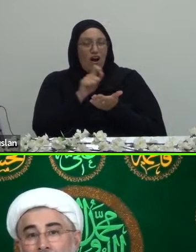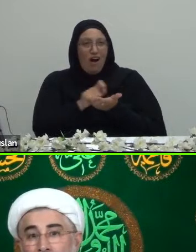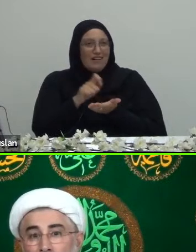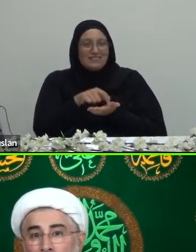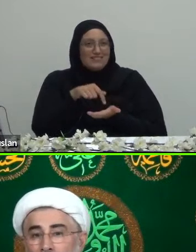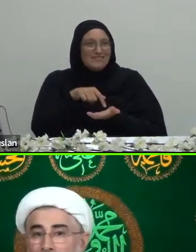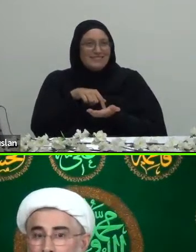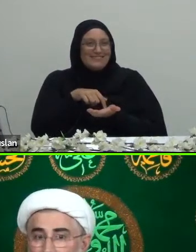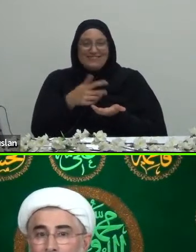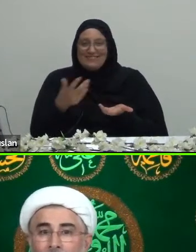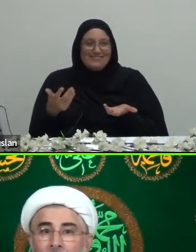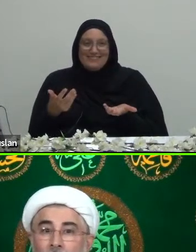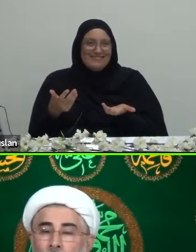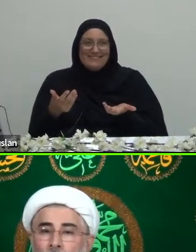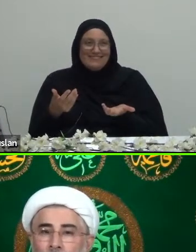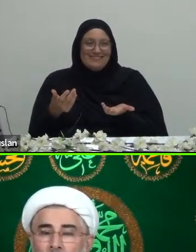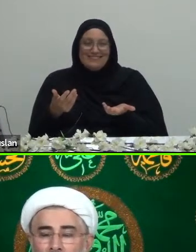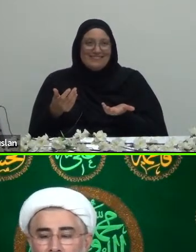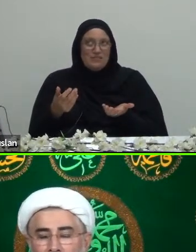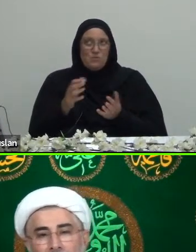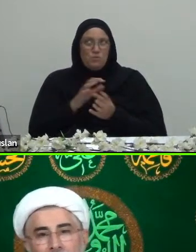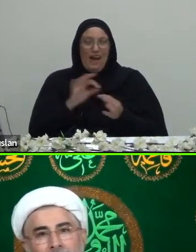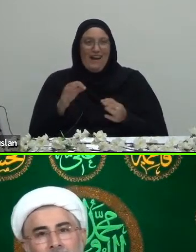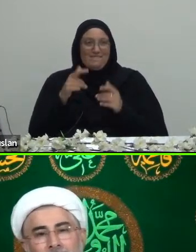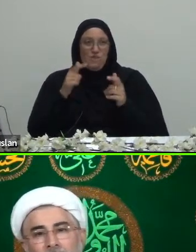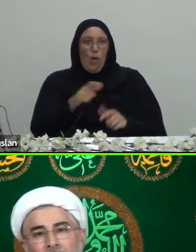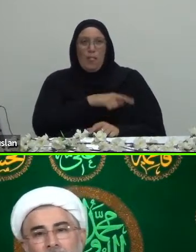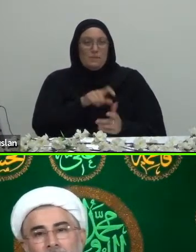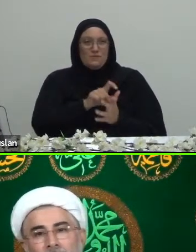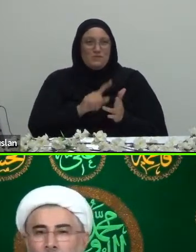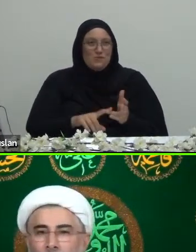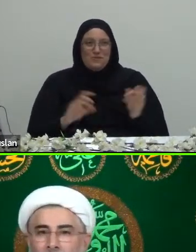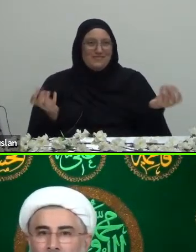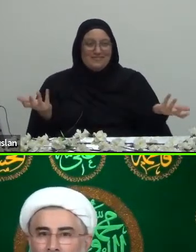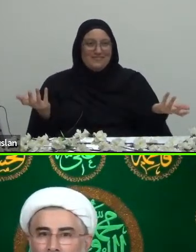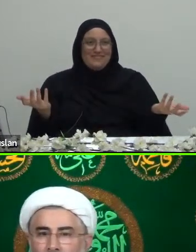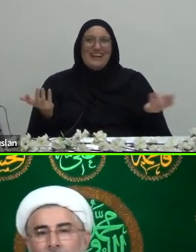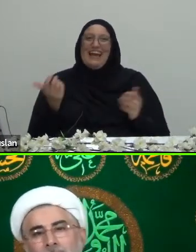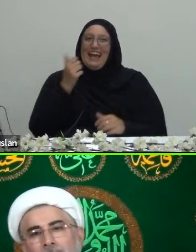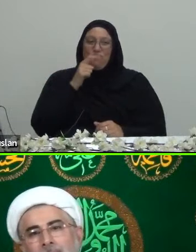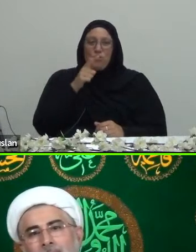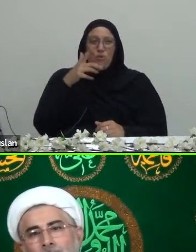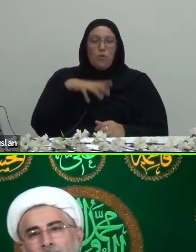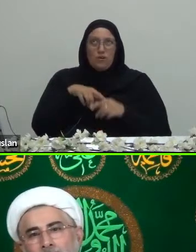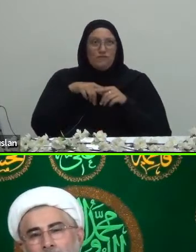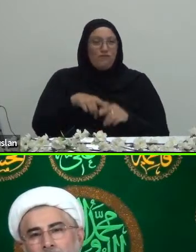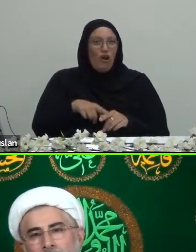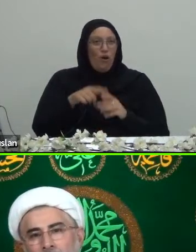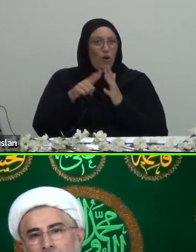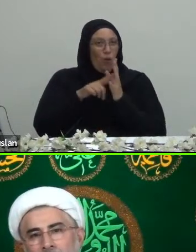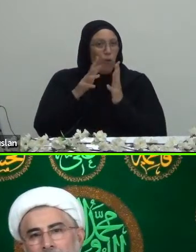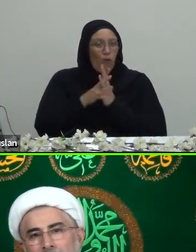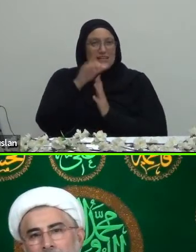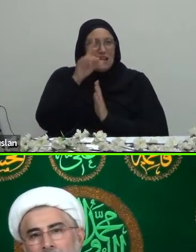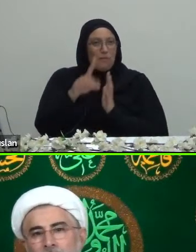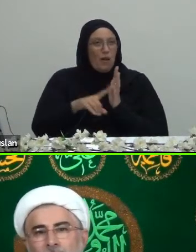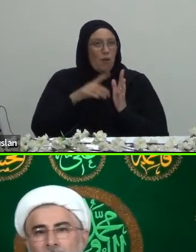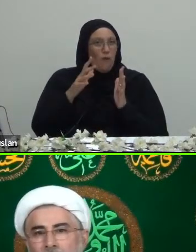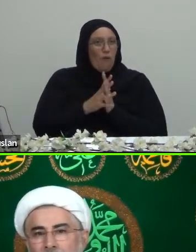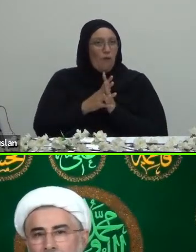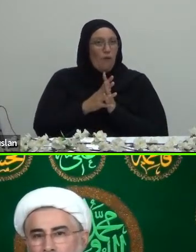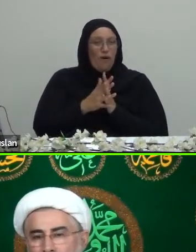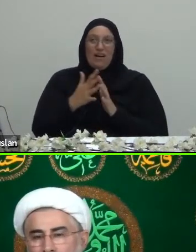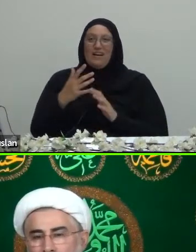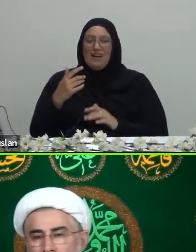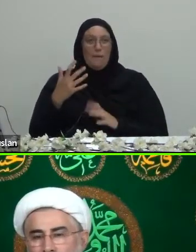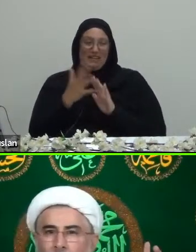to execute it properly, jurisprudentially, then they need to make a contract, and the parties to the contract, the beneficiaries,